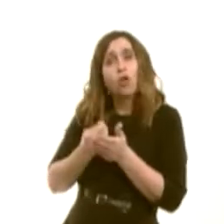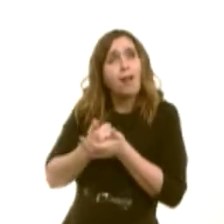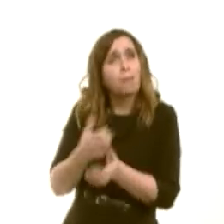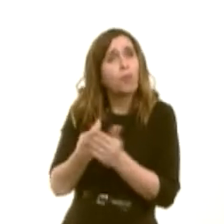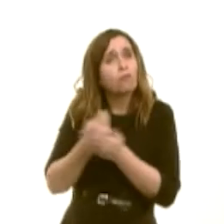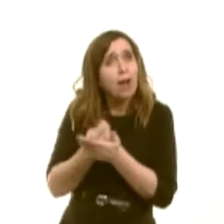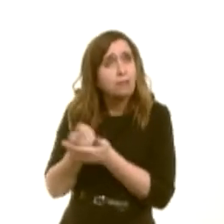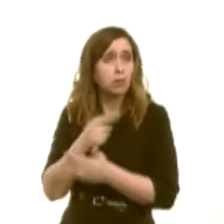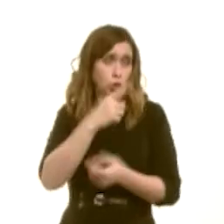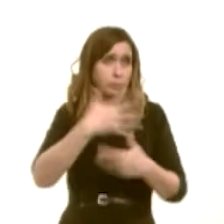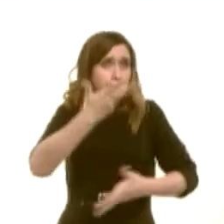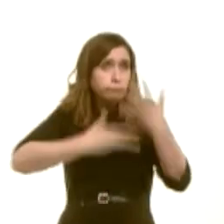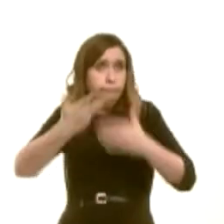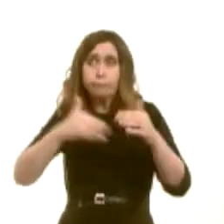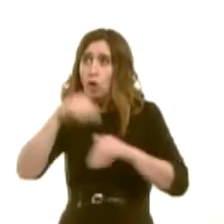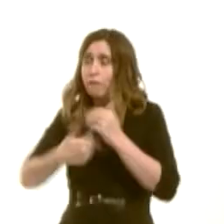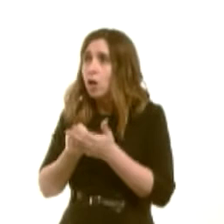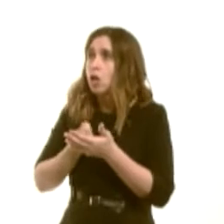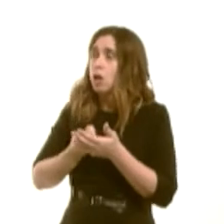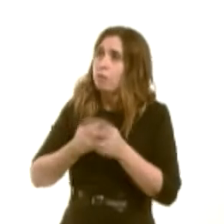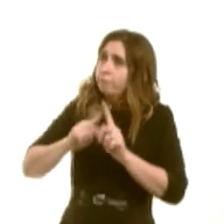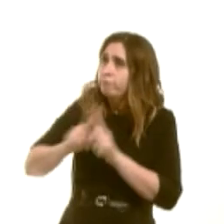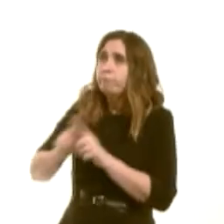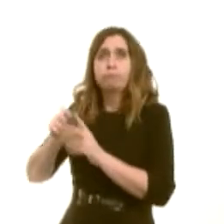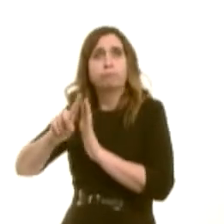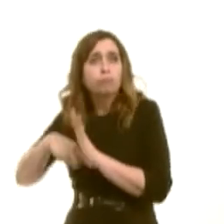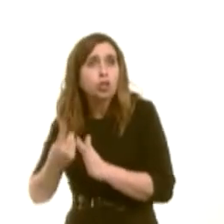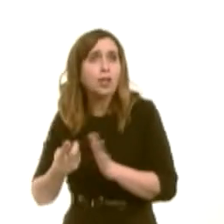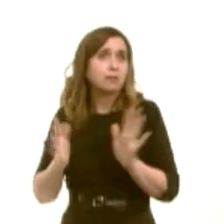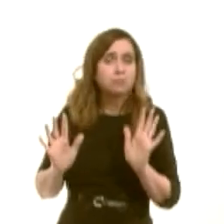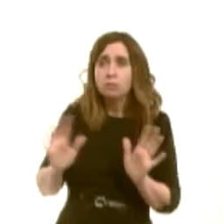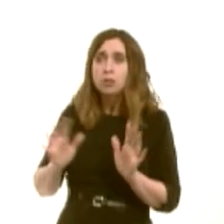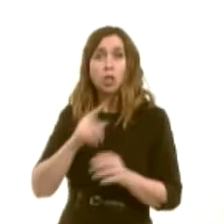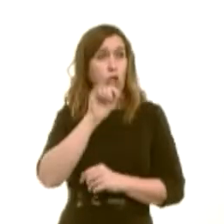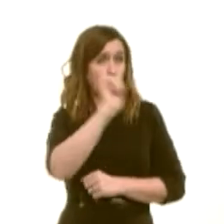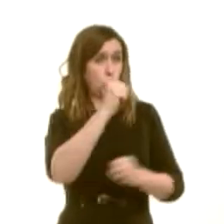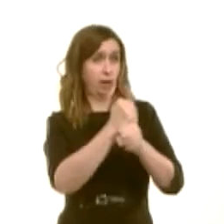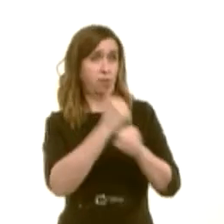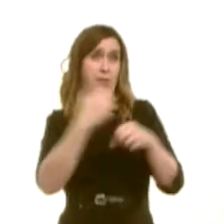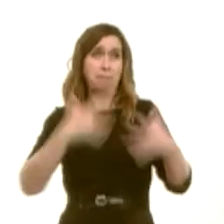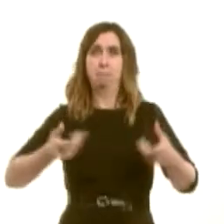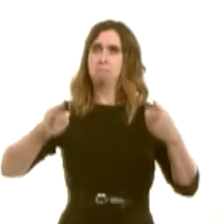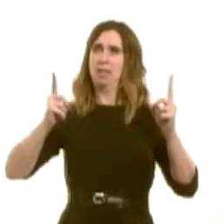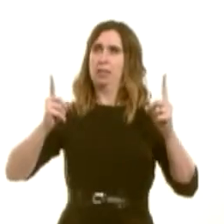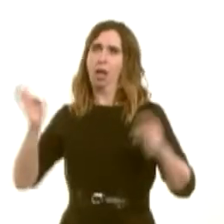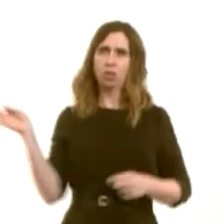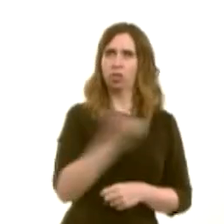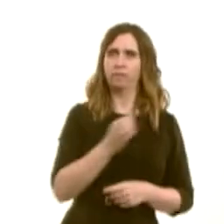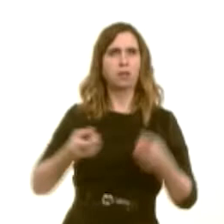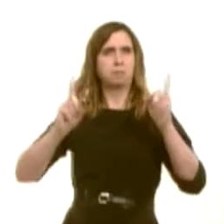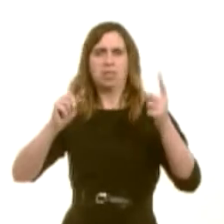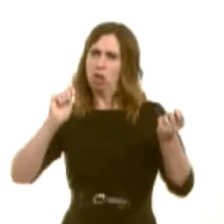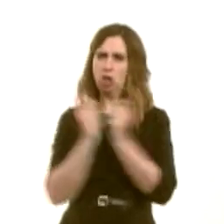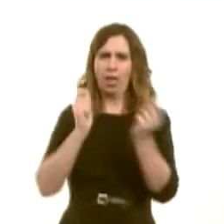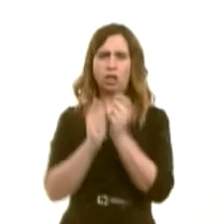planning, you've talked about various initiatives. We've had 3 different ministers from your government been responsible for